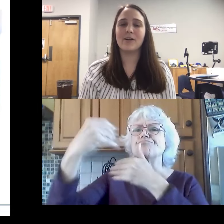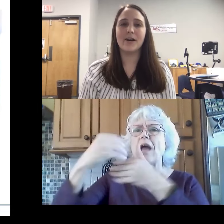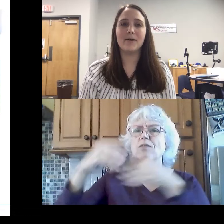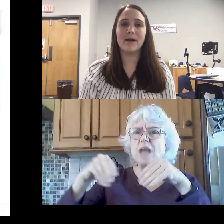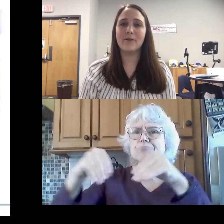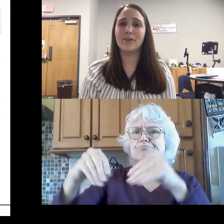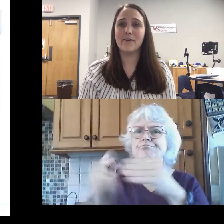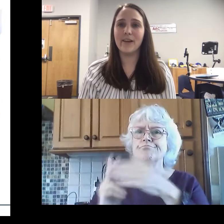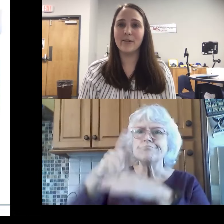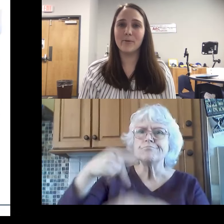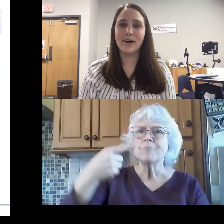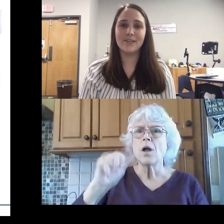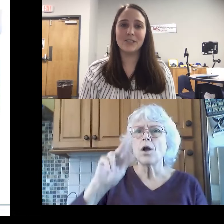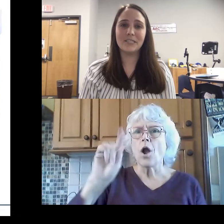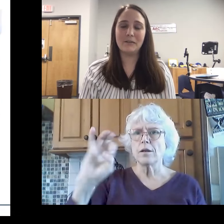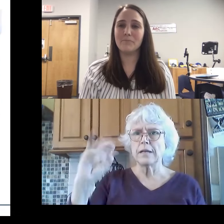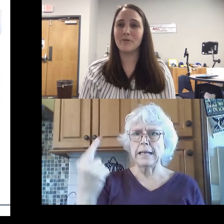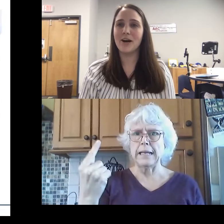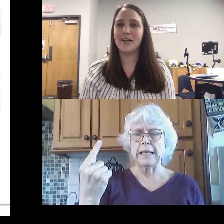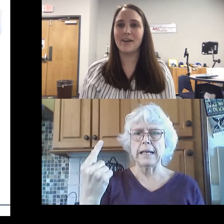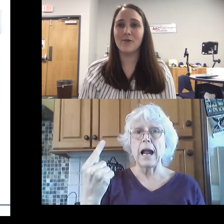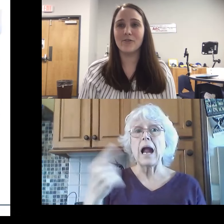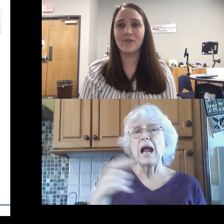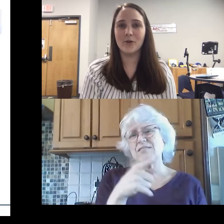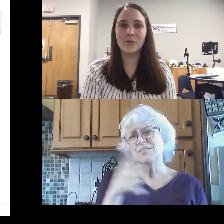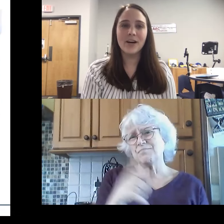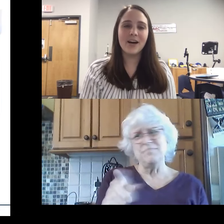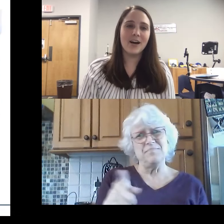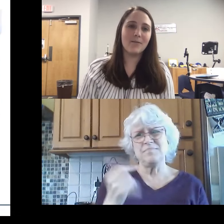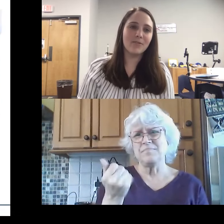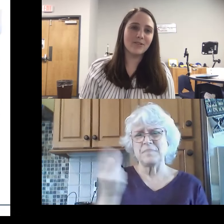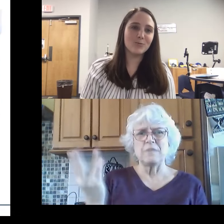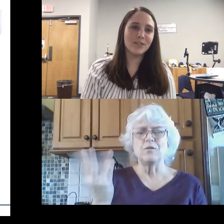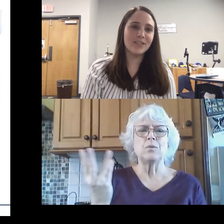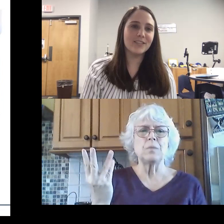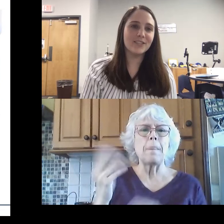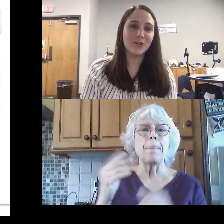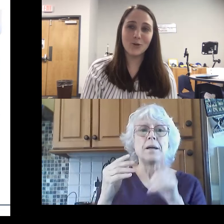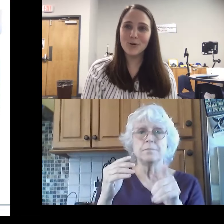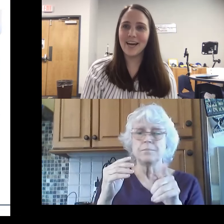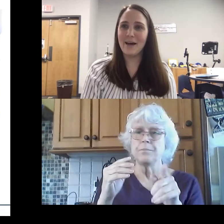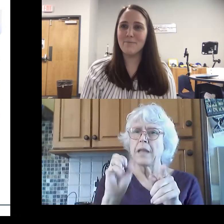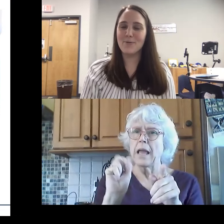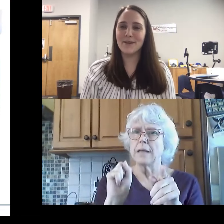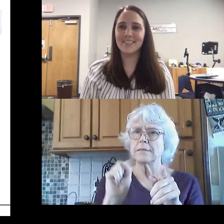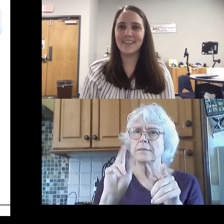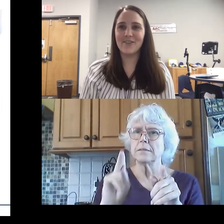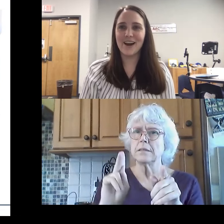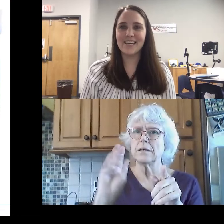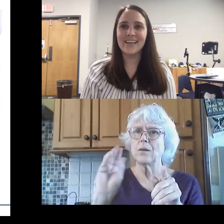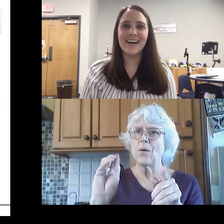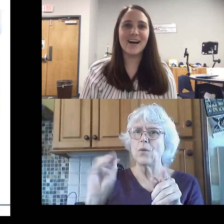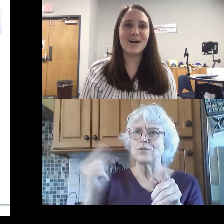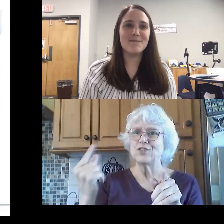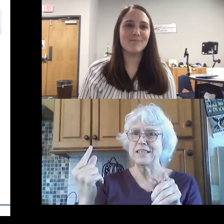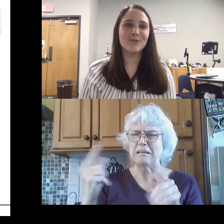are out there and available. I just did a broad overview on the first one, the scoog. I'm hoping I say that